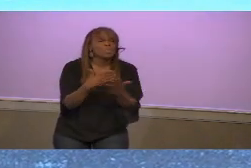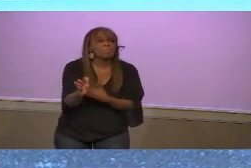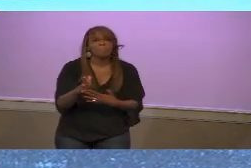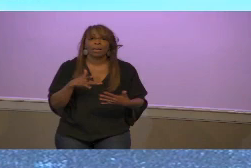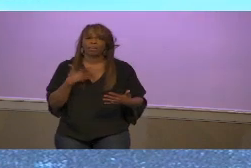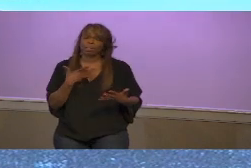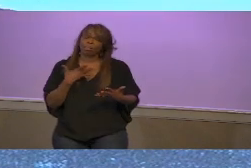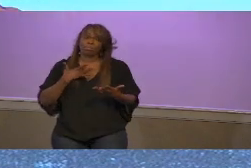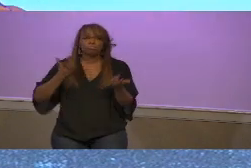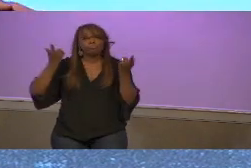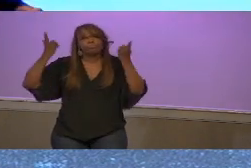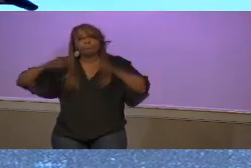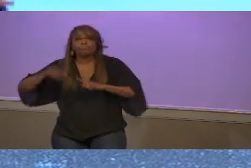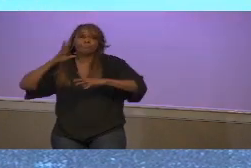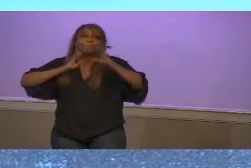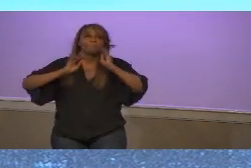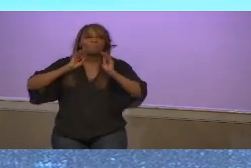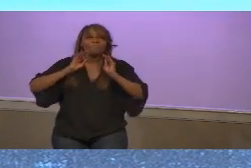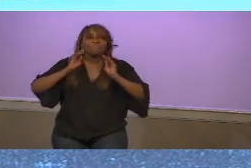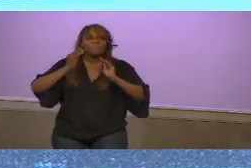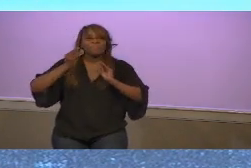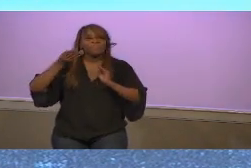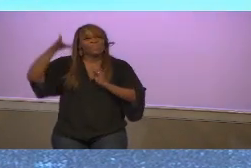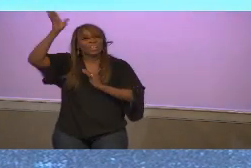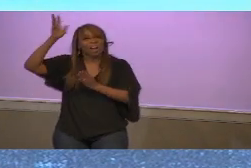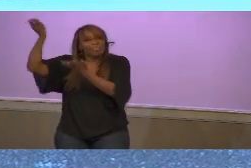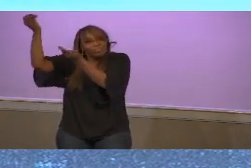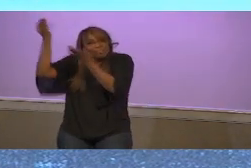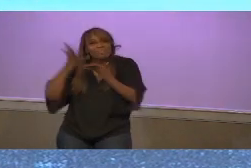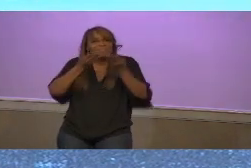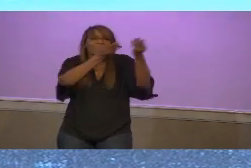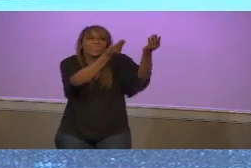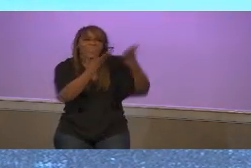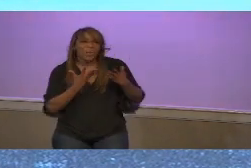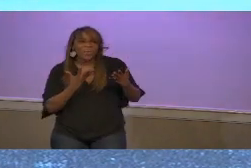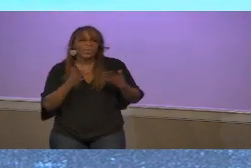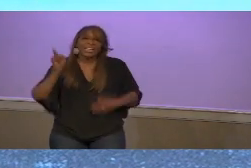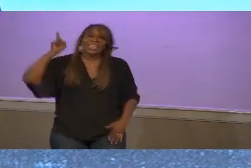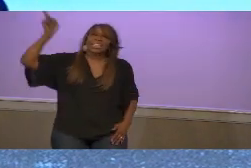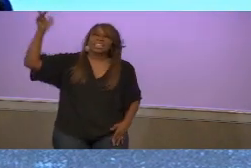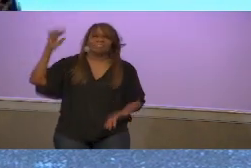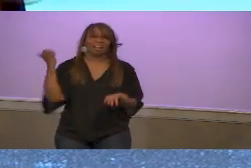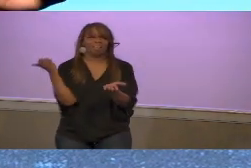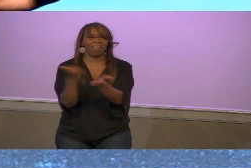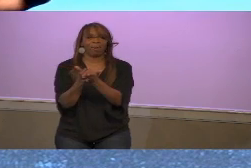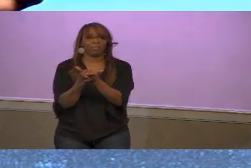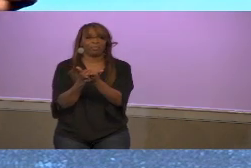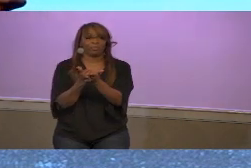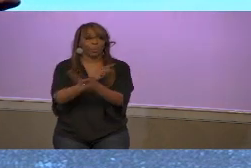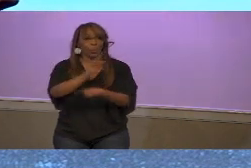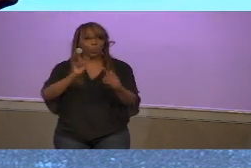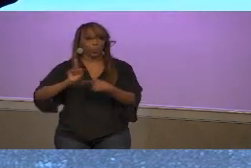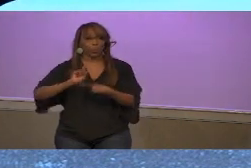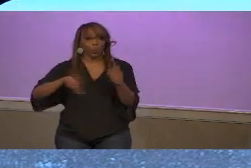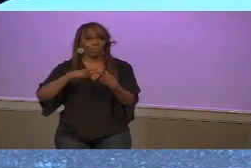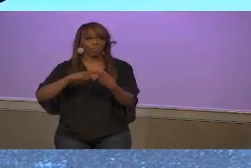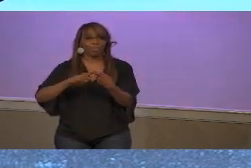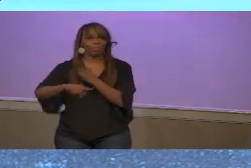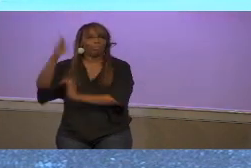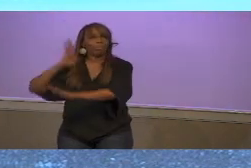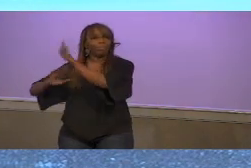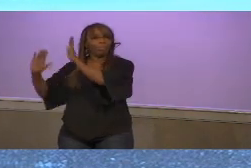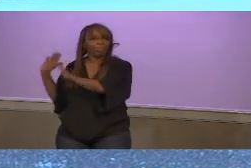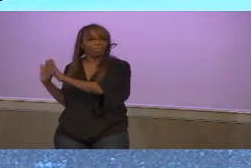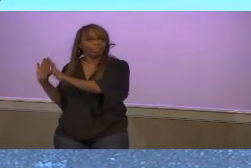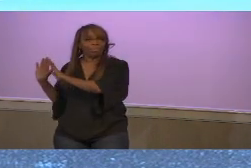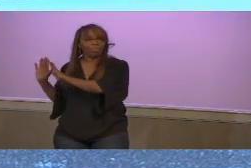day, he has reassured us that he is our help in times past.